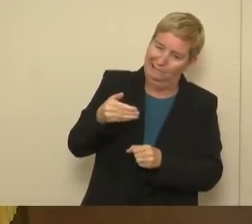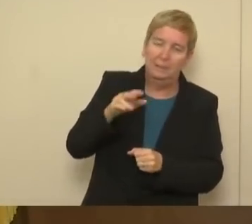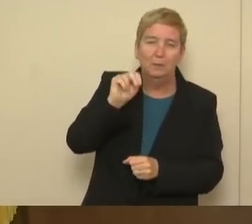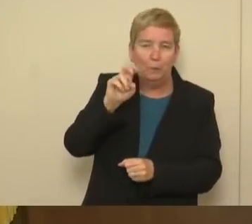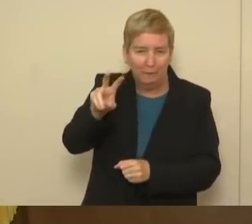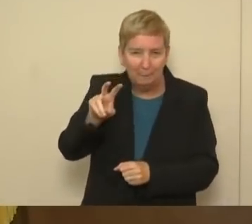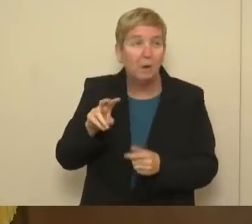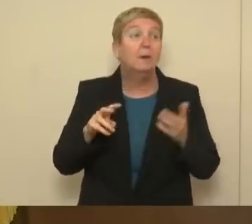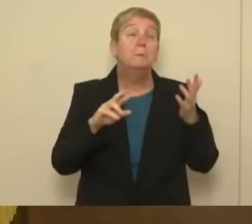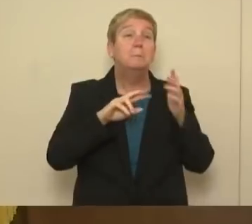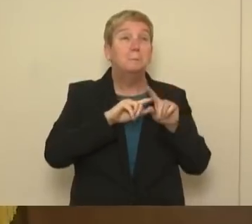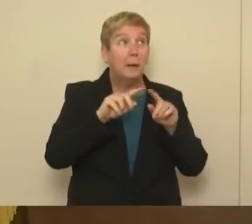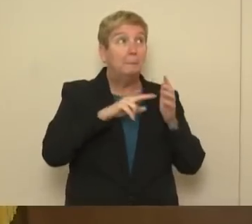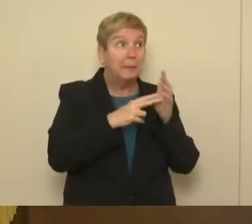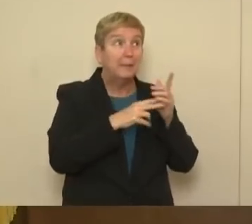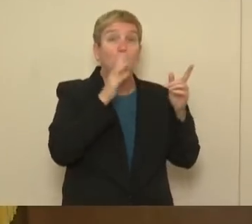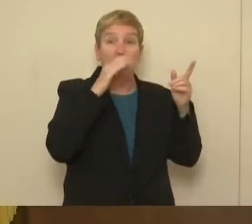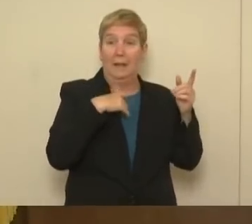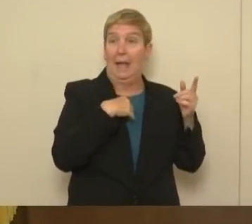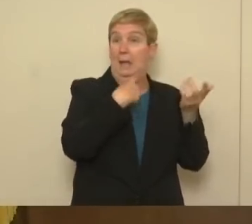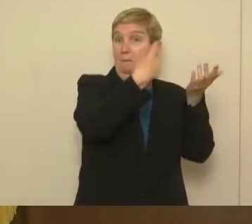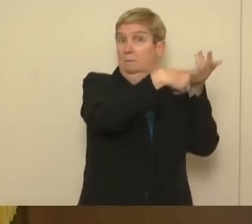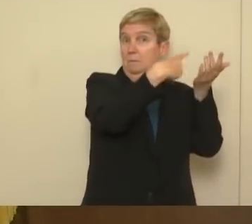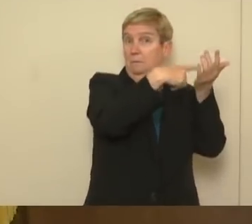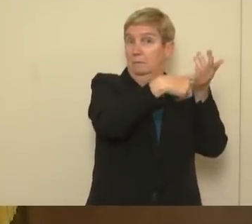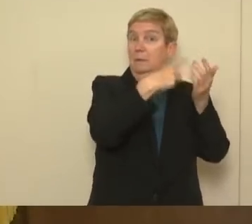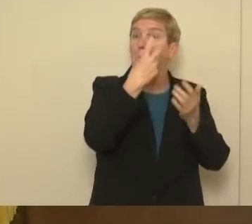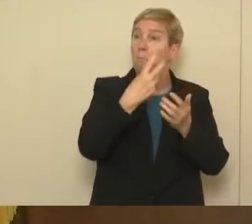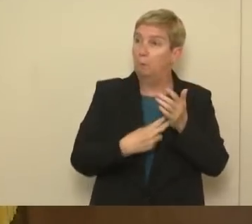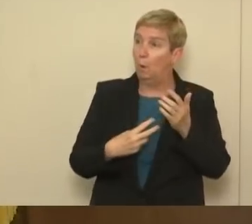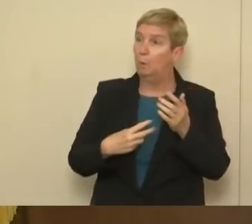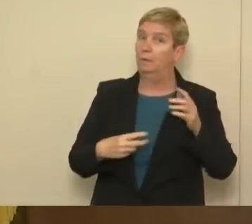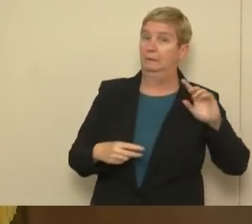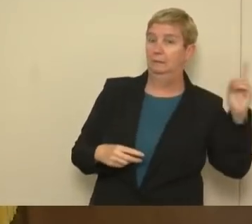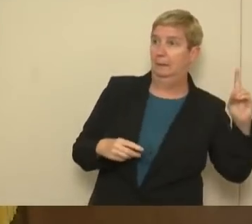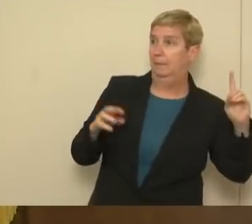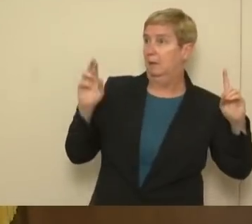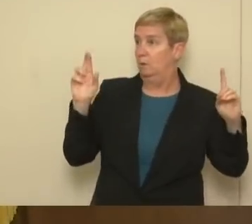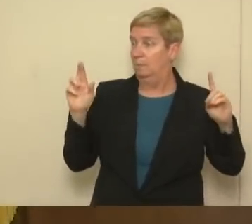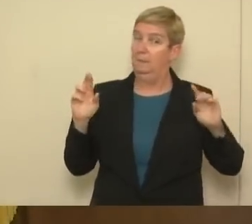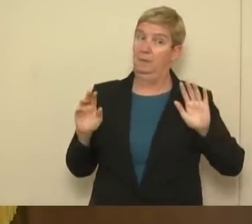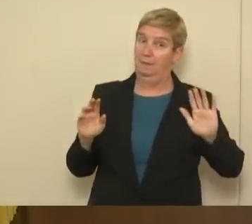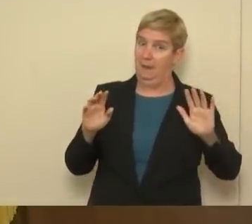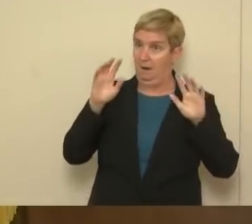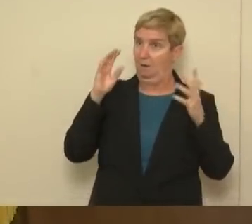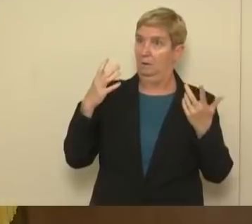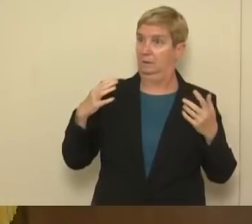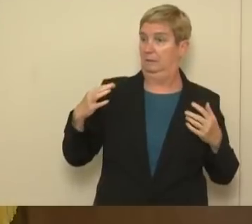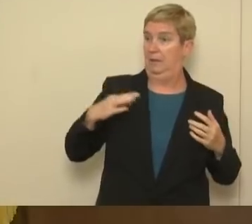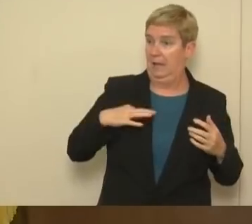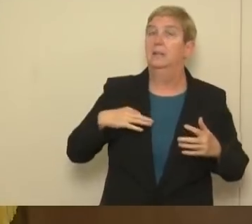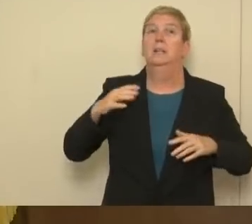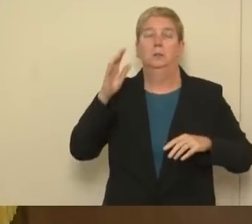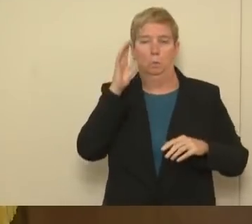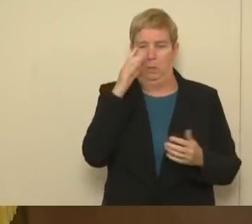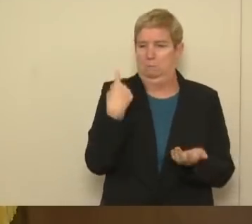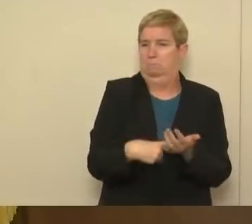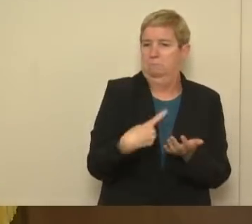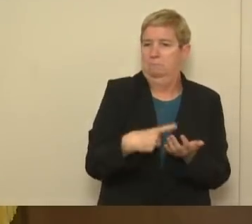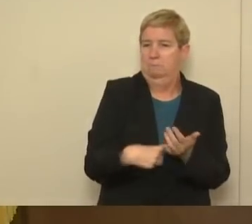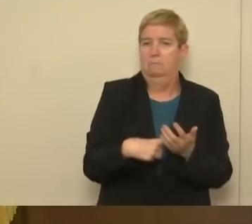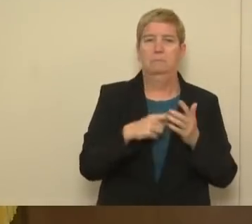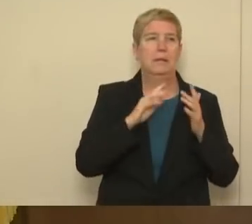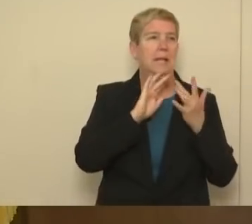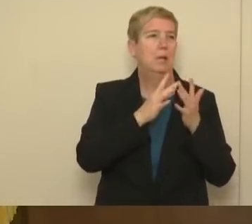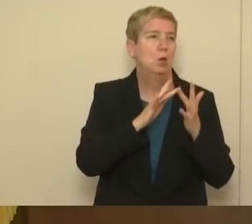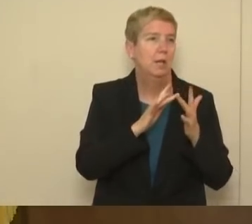to have debates by both presidential candidates who are going to talk about infrastructure and broadband, and we have to have it. New Mexico needs